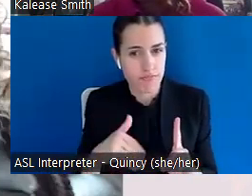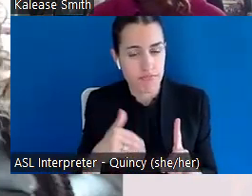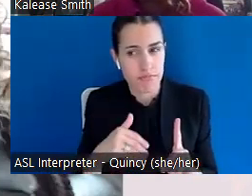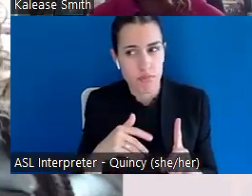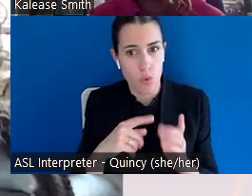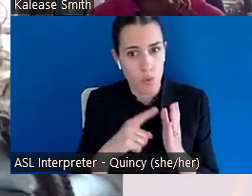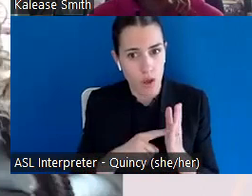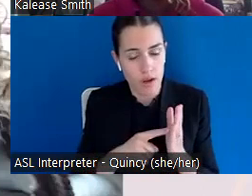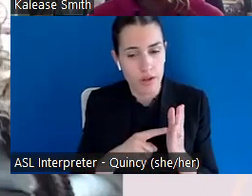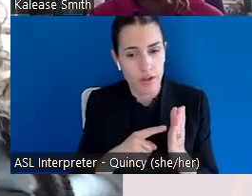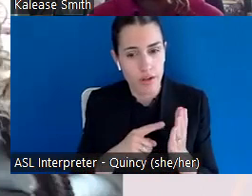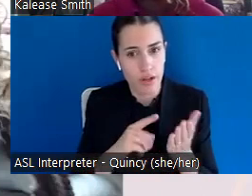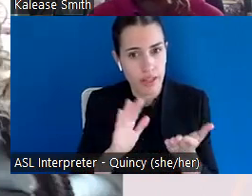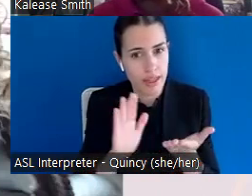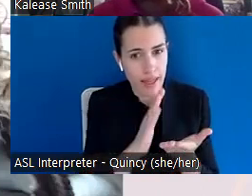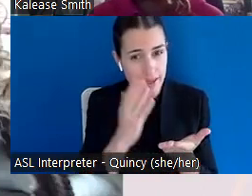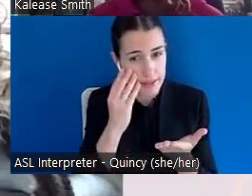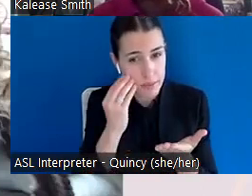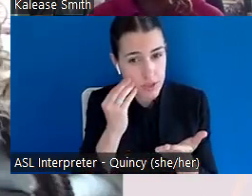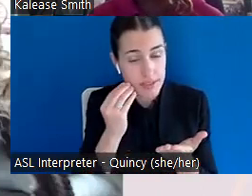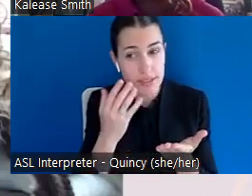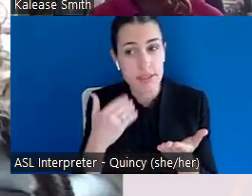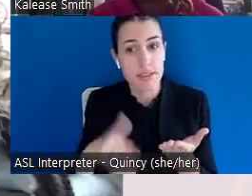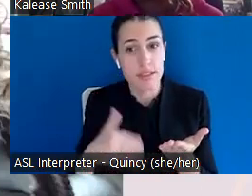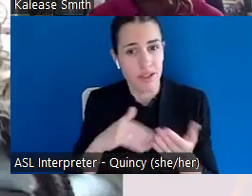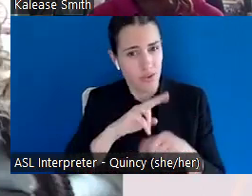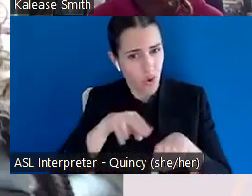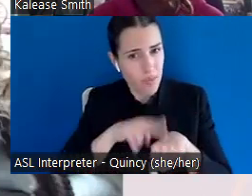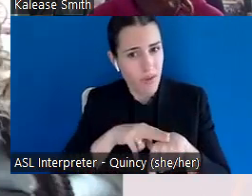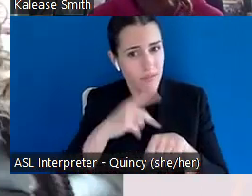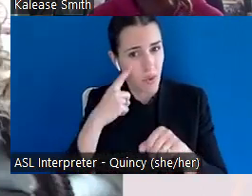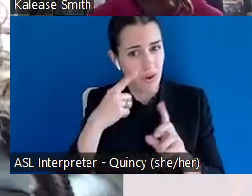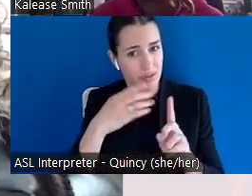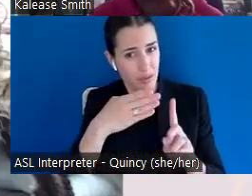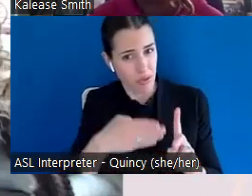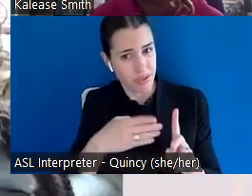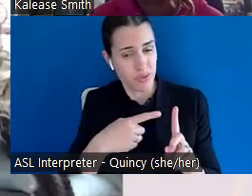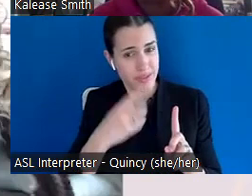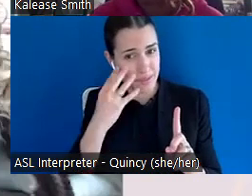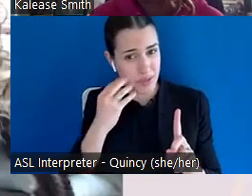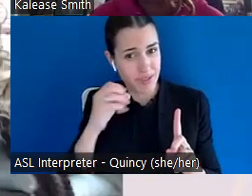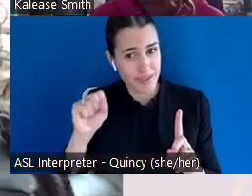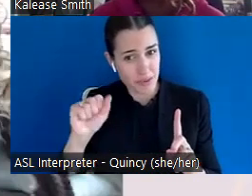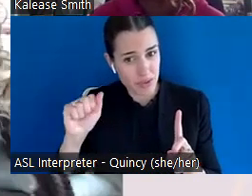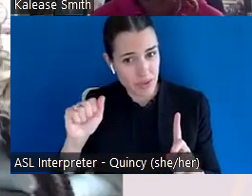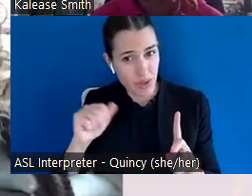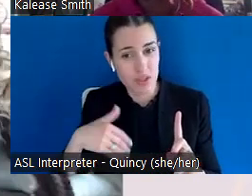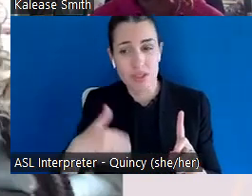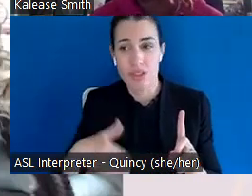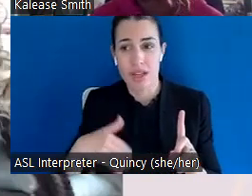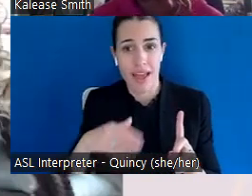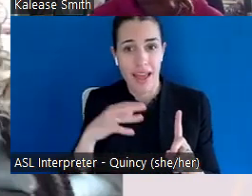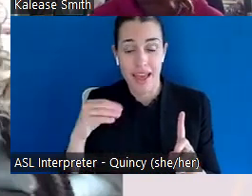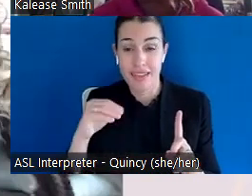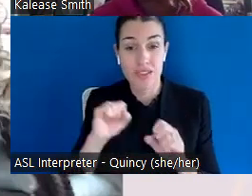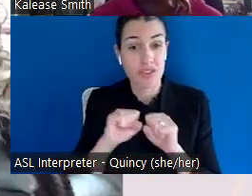what they are experiencing is normal for somebody that has been sexually assaulted. And as a society, we